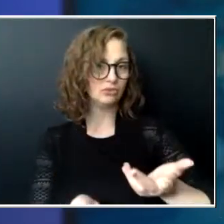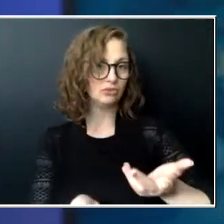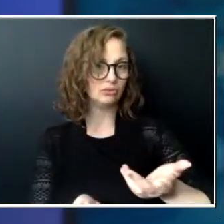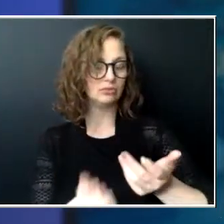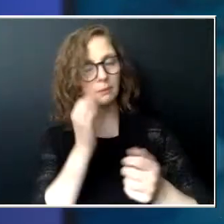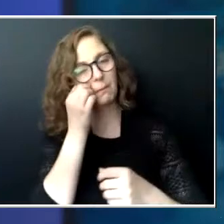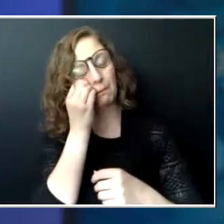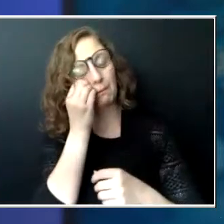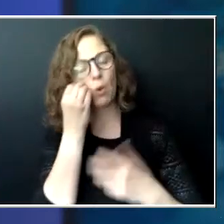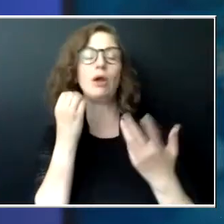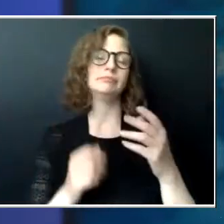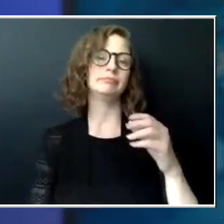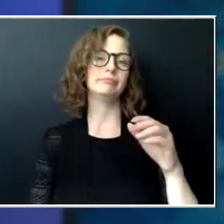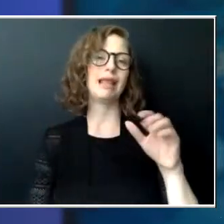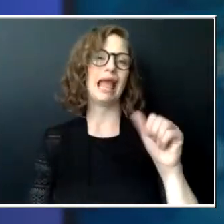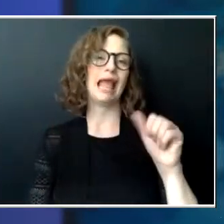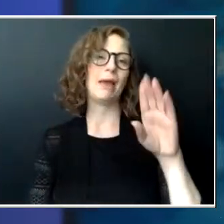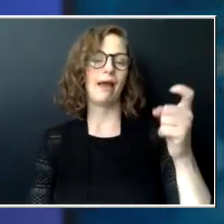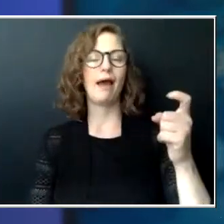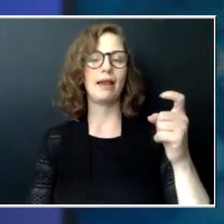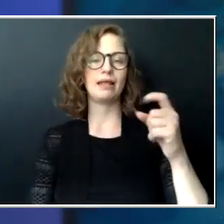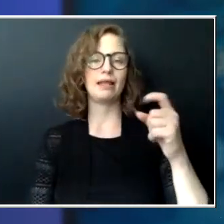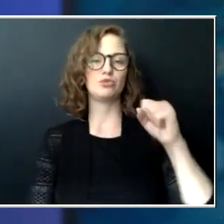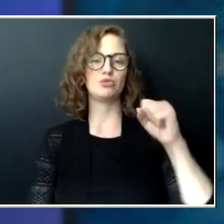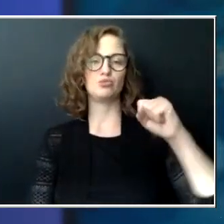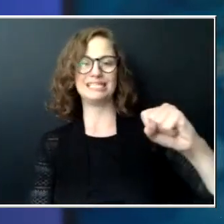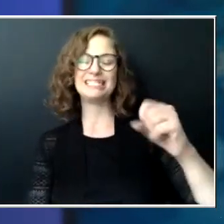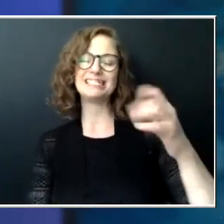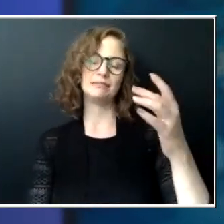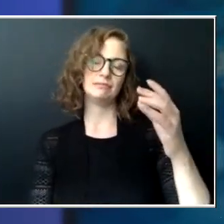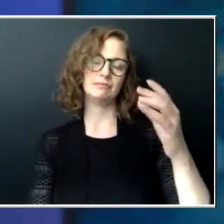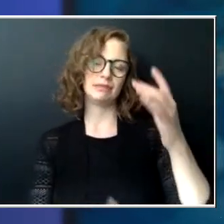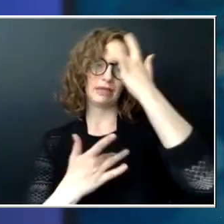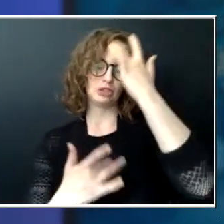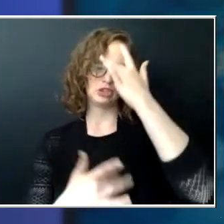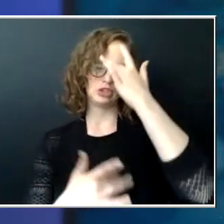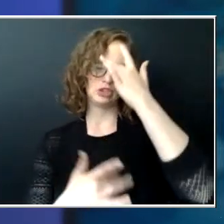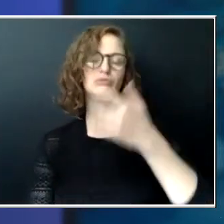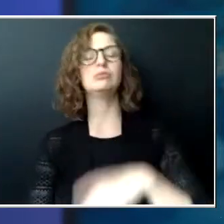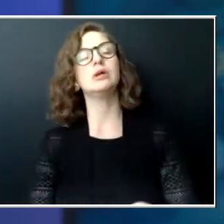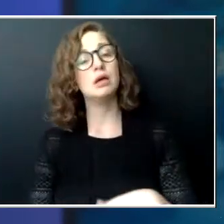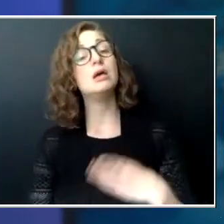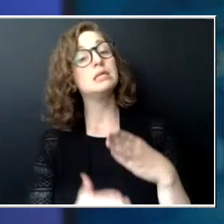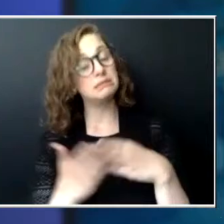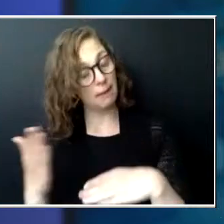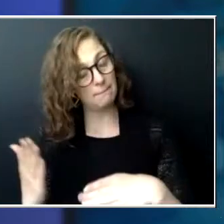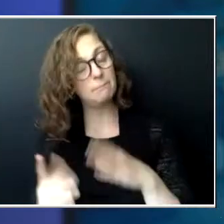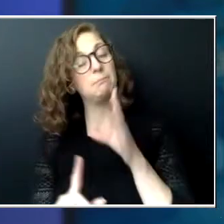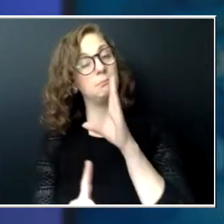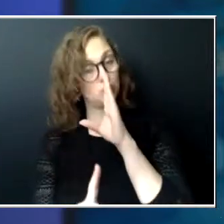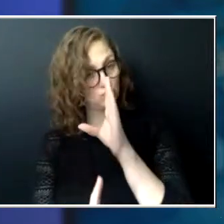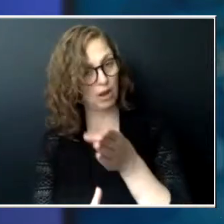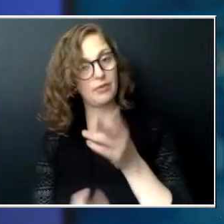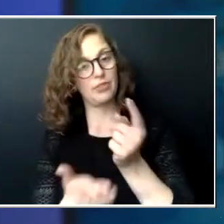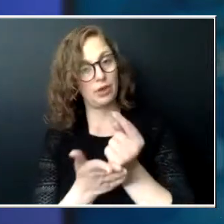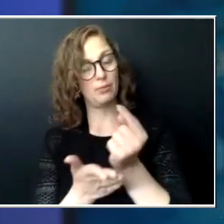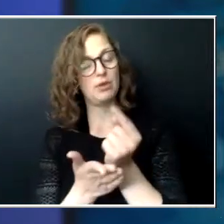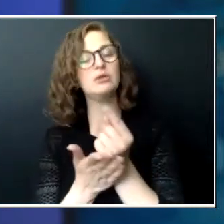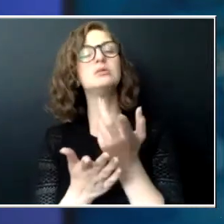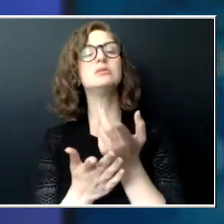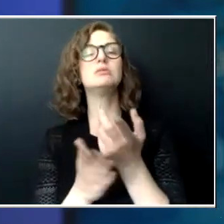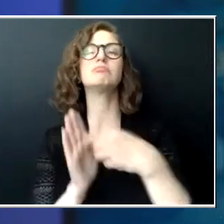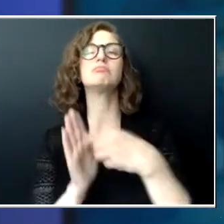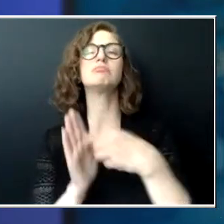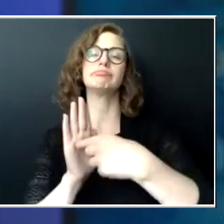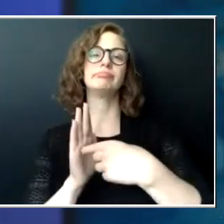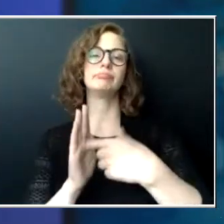mediated therapies, like T-cell directed therapies. Like for example, we had trials in our post-allo patients